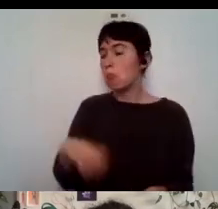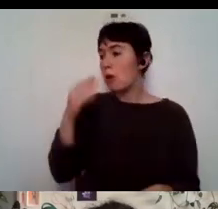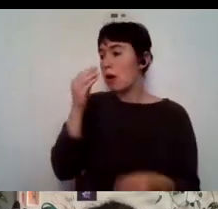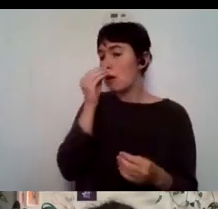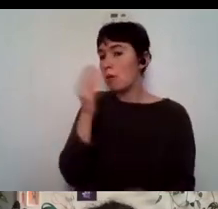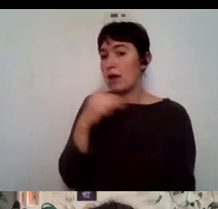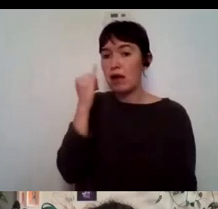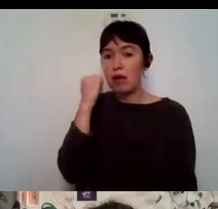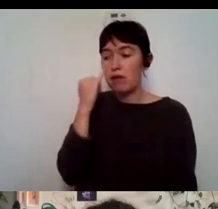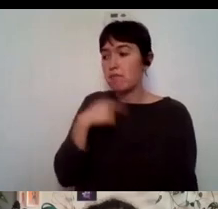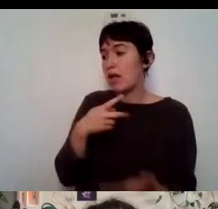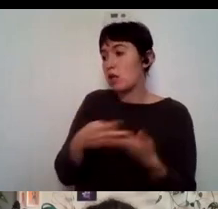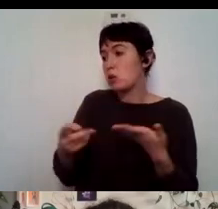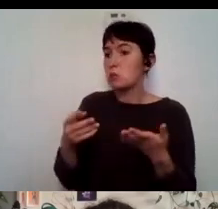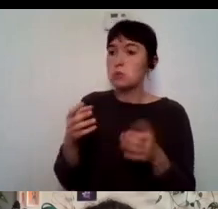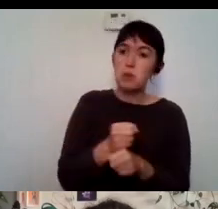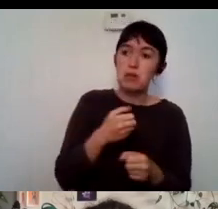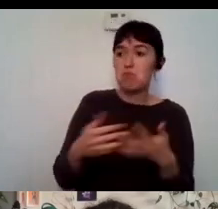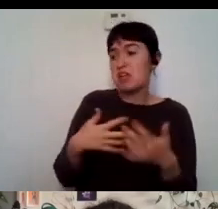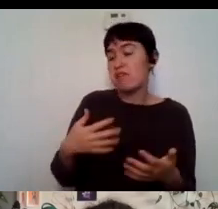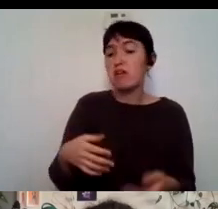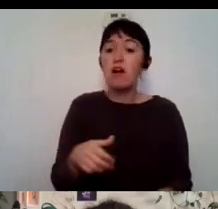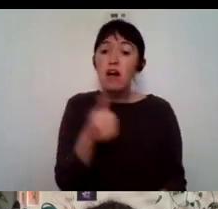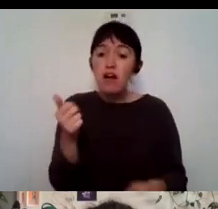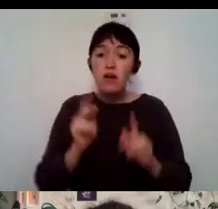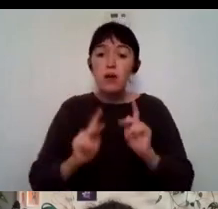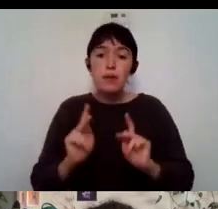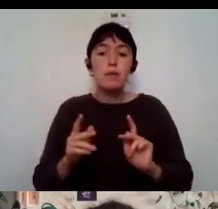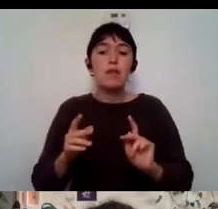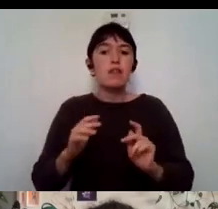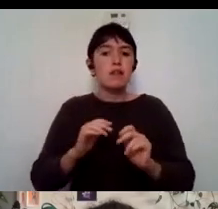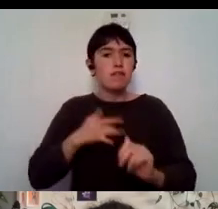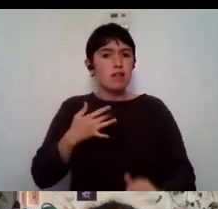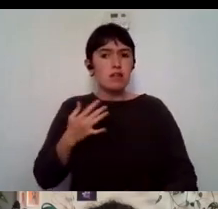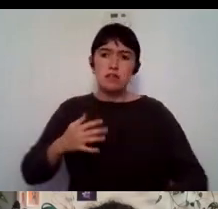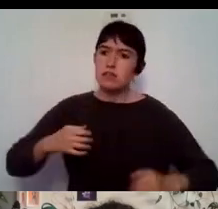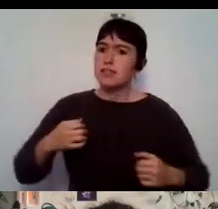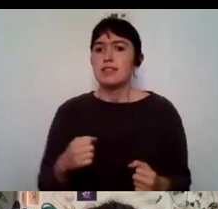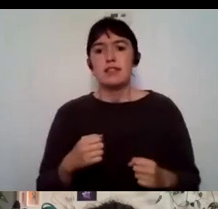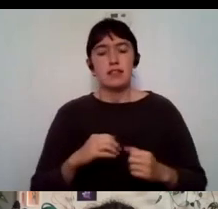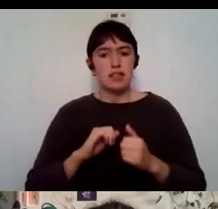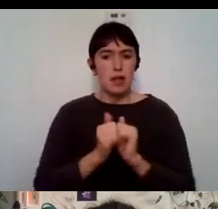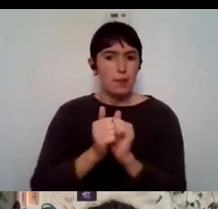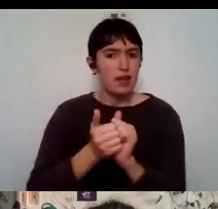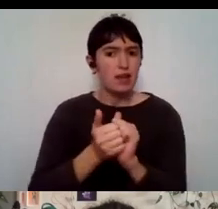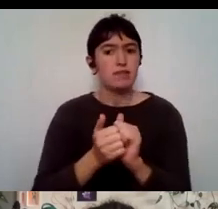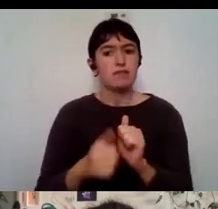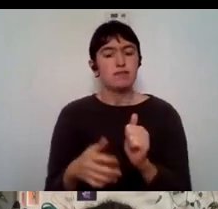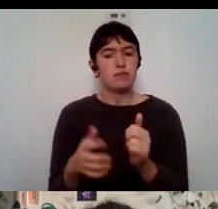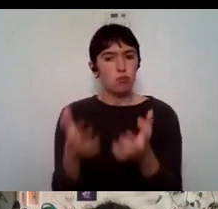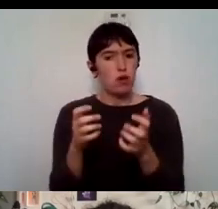people are really competitive. I myself have learned to be the first one because I lose too much. So I'm